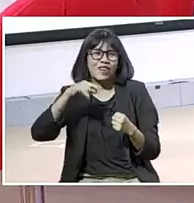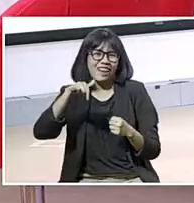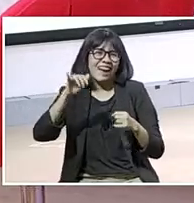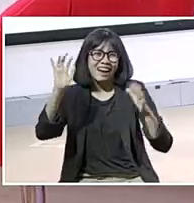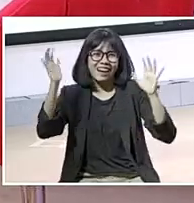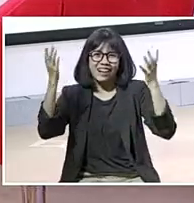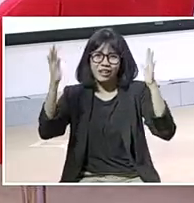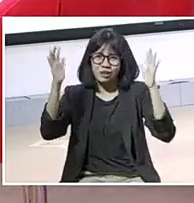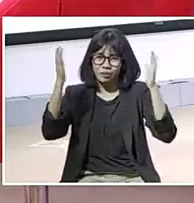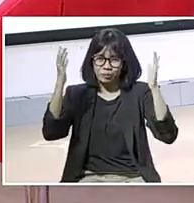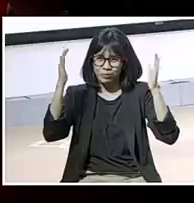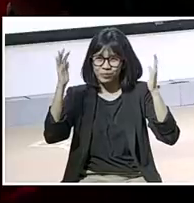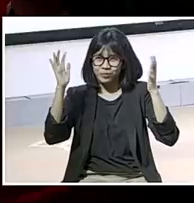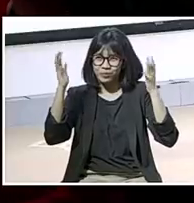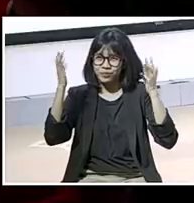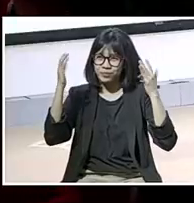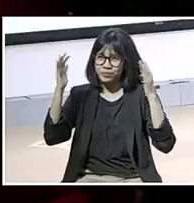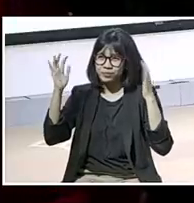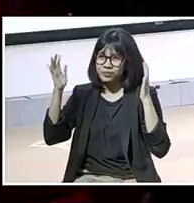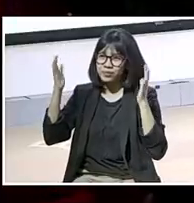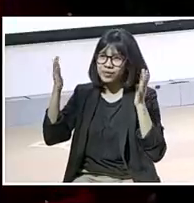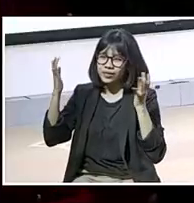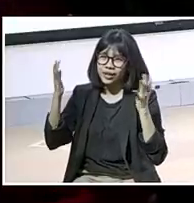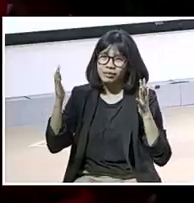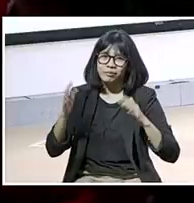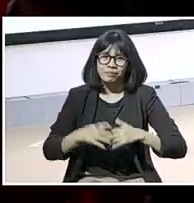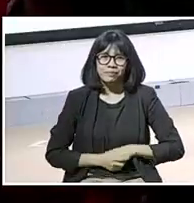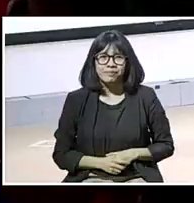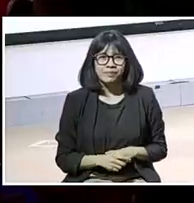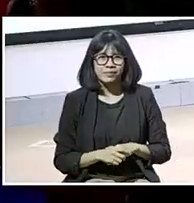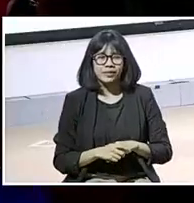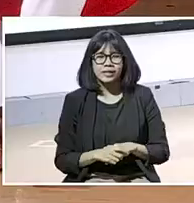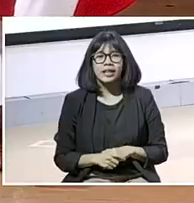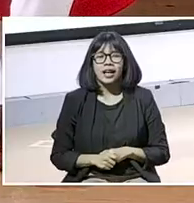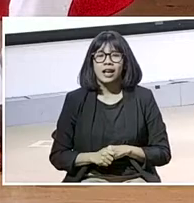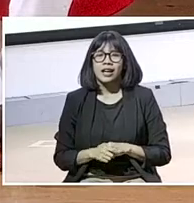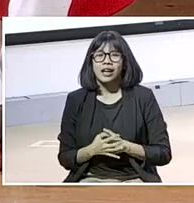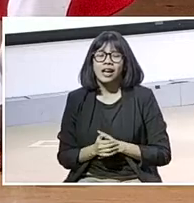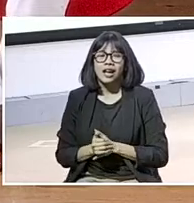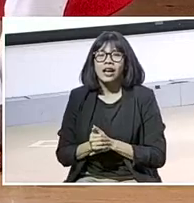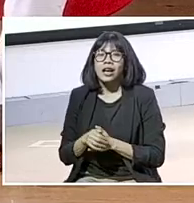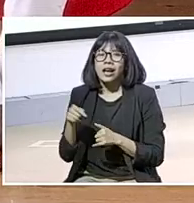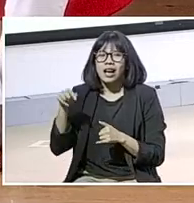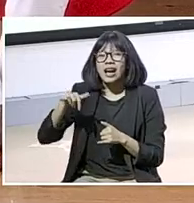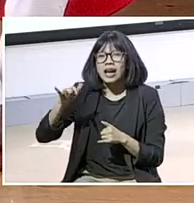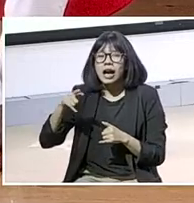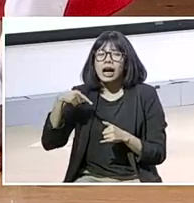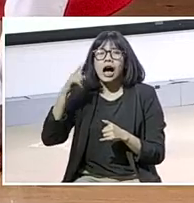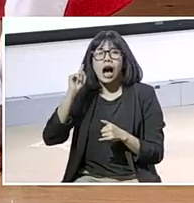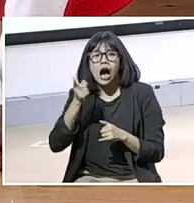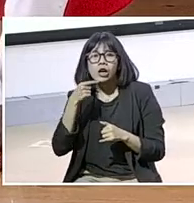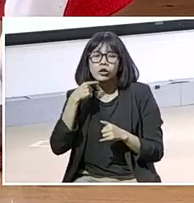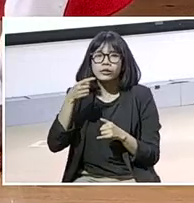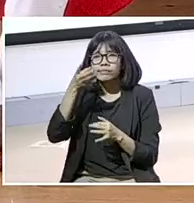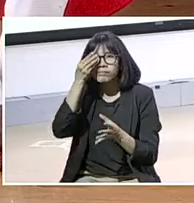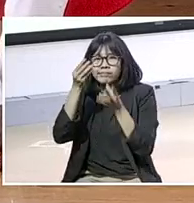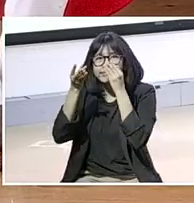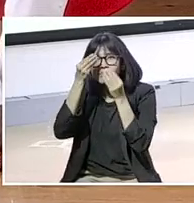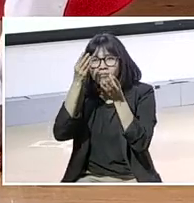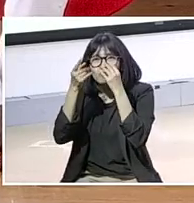All-star two times. Crystal Langhorne, everyone. Now here in Indonesia, talking to us. We could just spend the whole time, just all of her